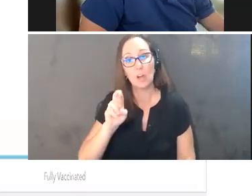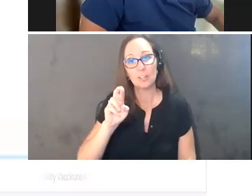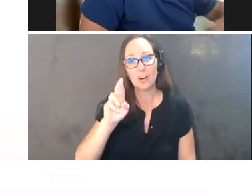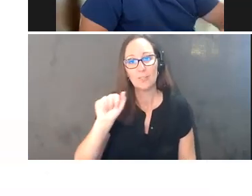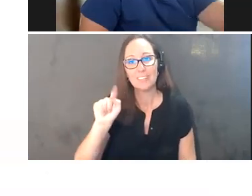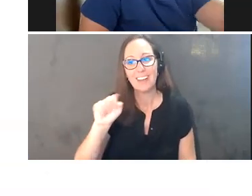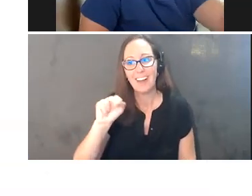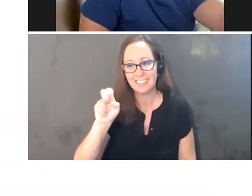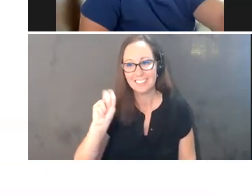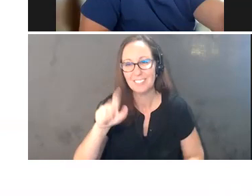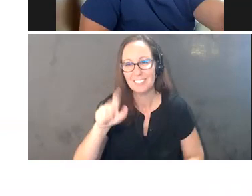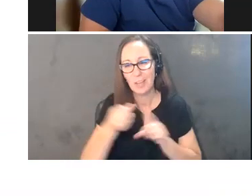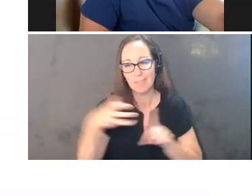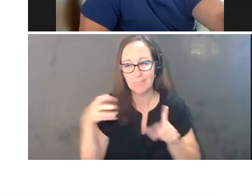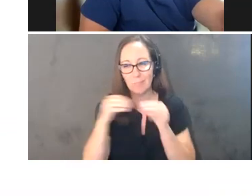question even further.